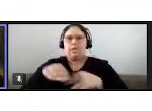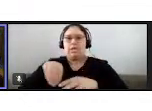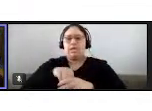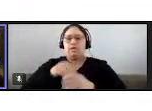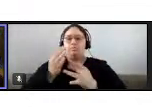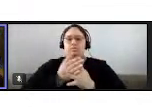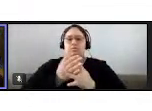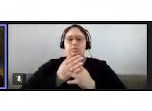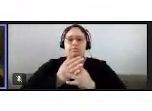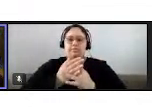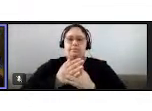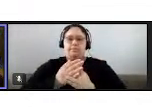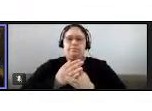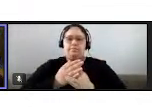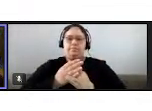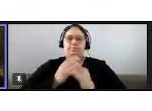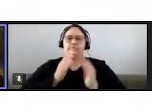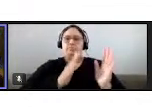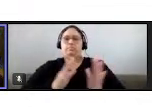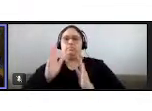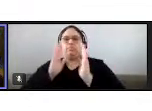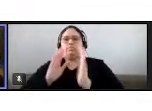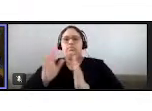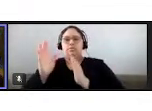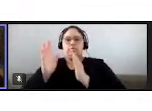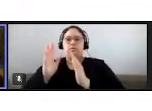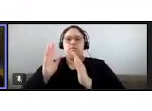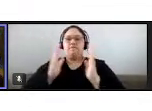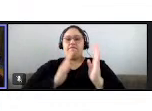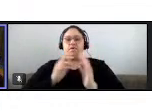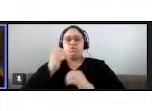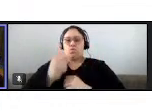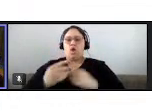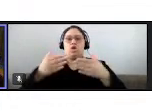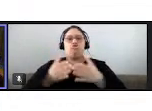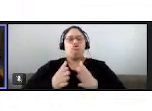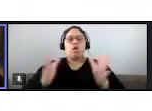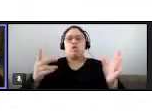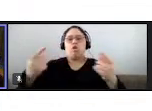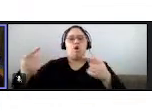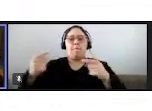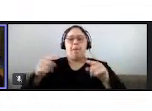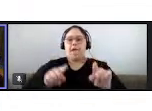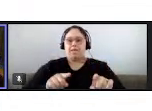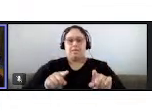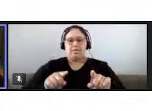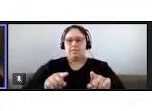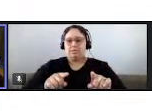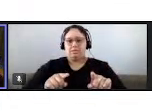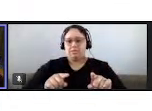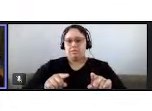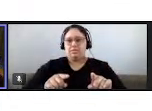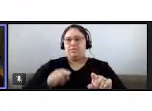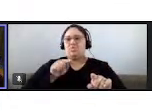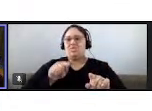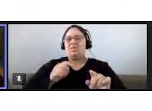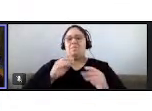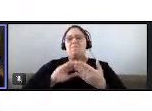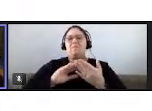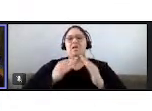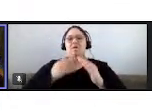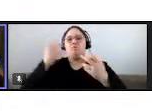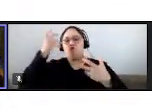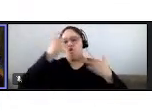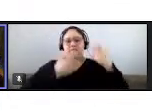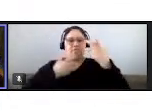between. Because as I look at phase 1, that is general compliance. And it becomes confusing when you